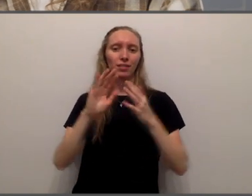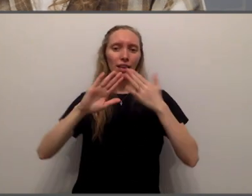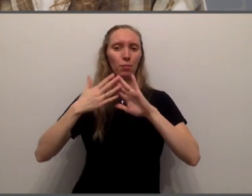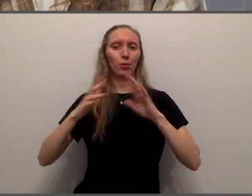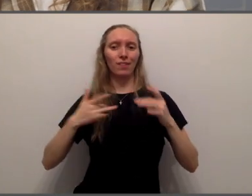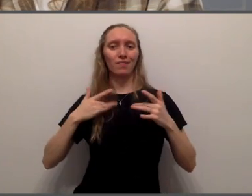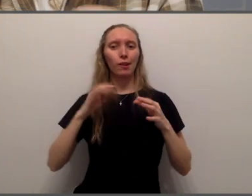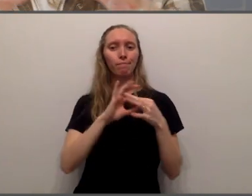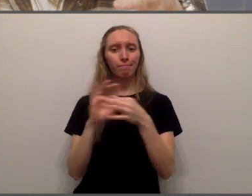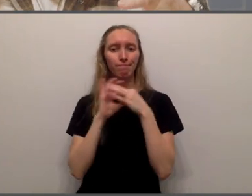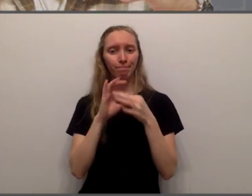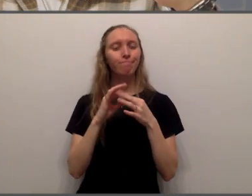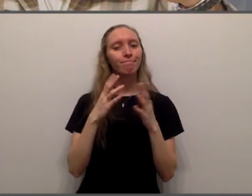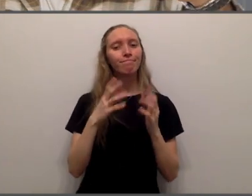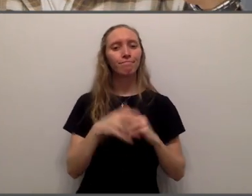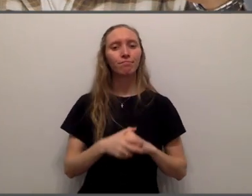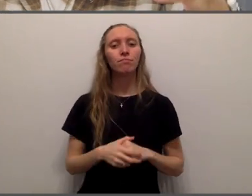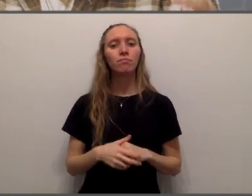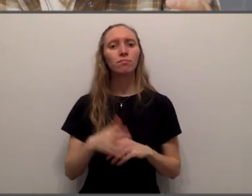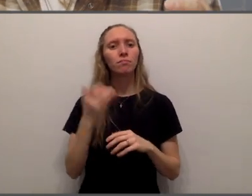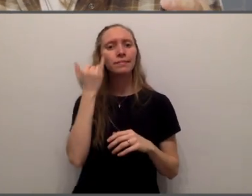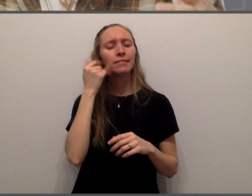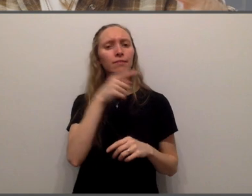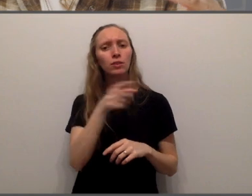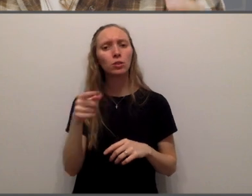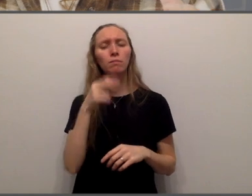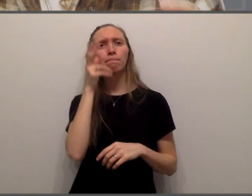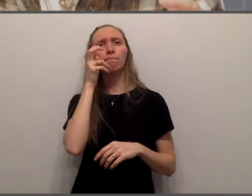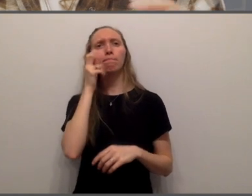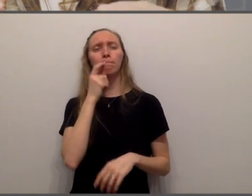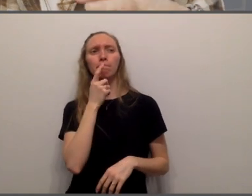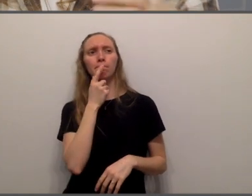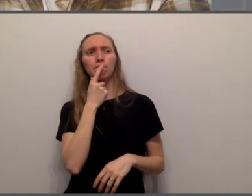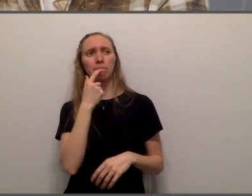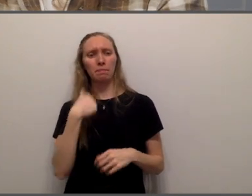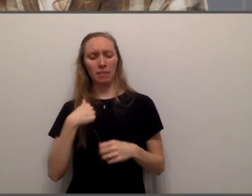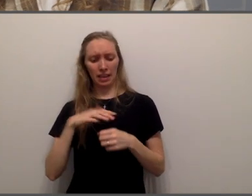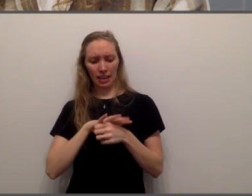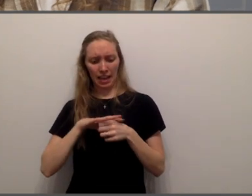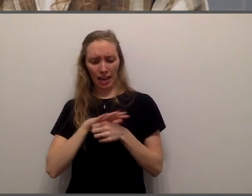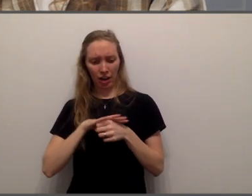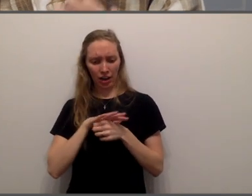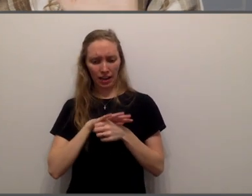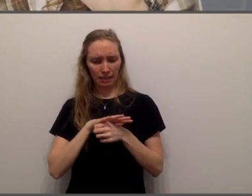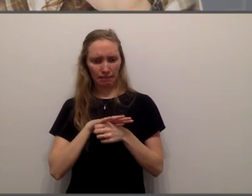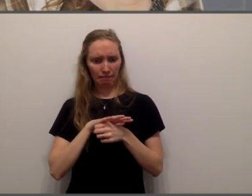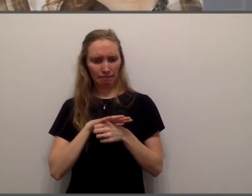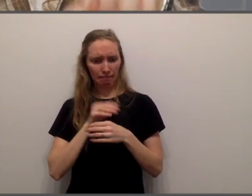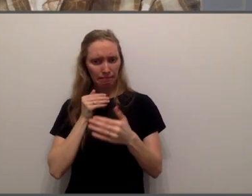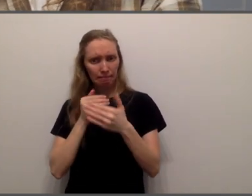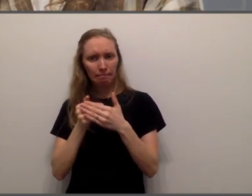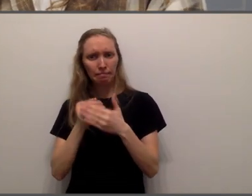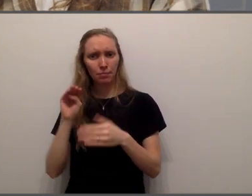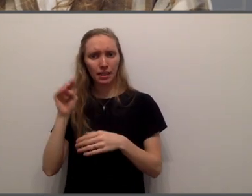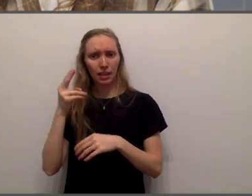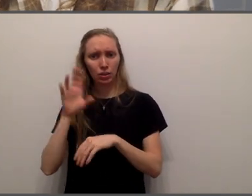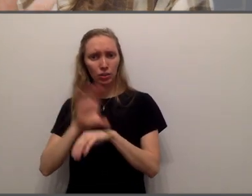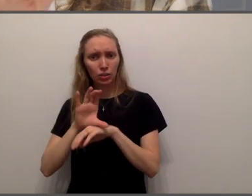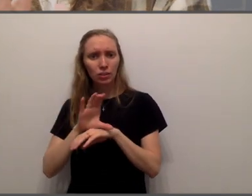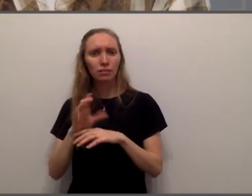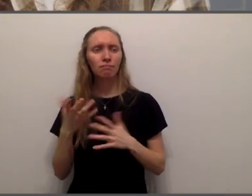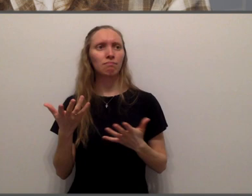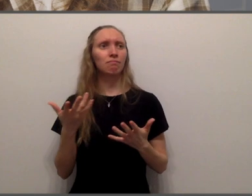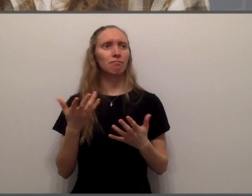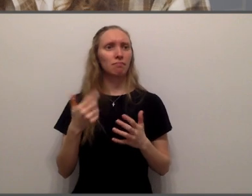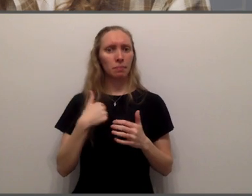and you say, I'm not really part of any Meeting House parish geographically, relationally, I'm far away, then there